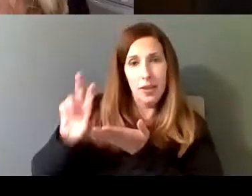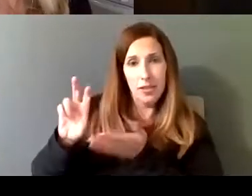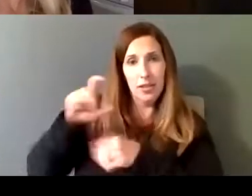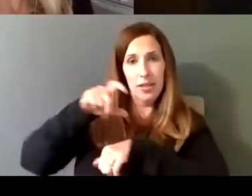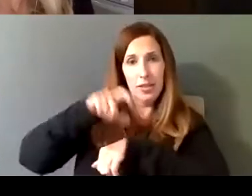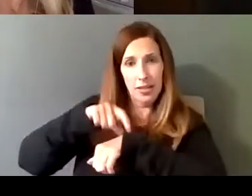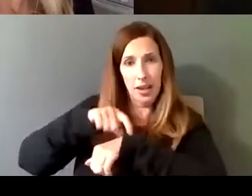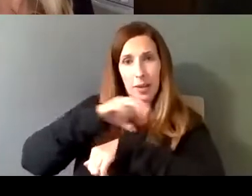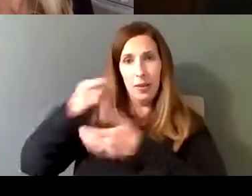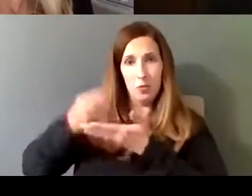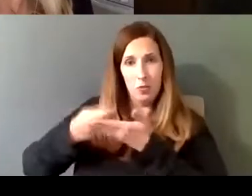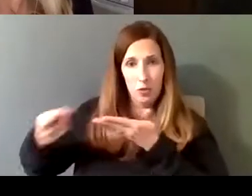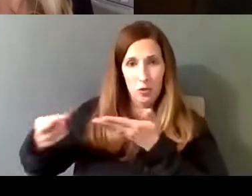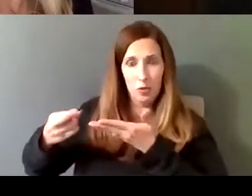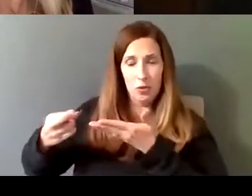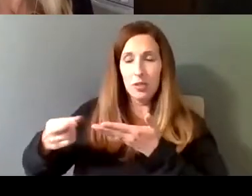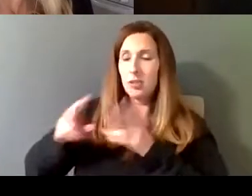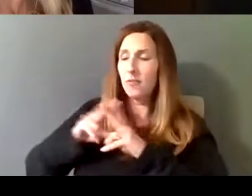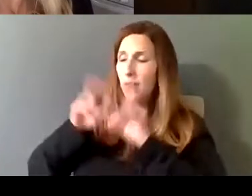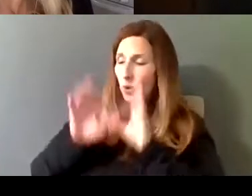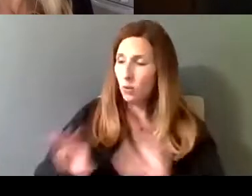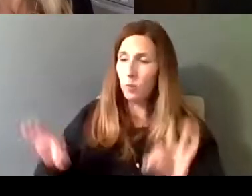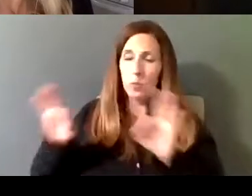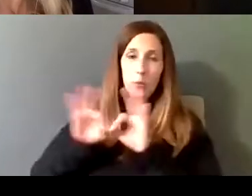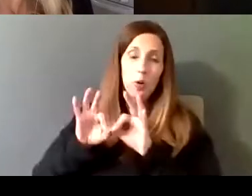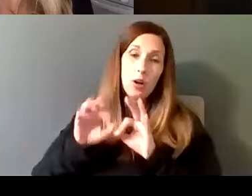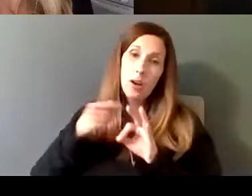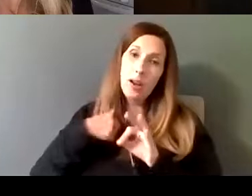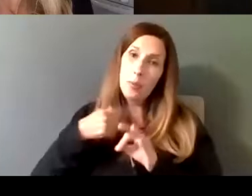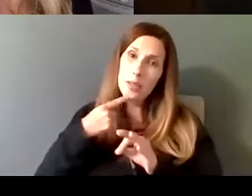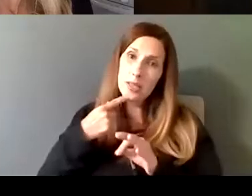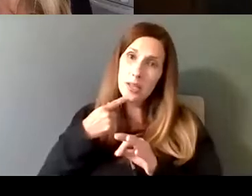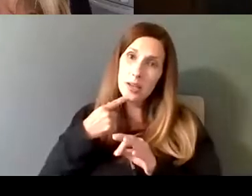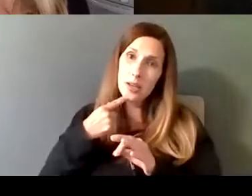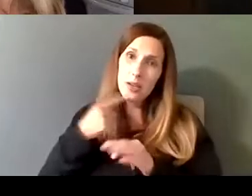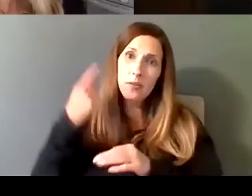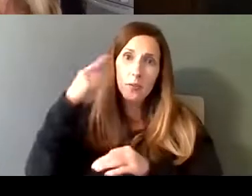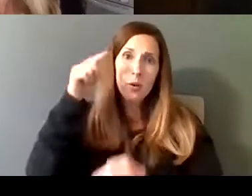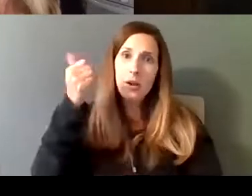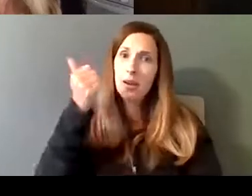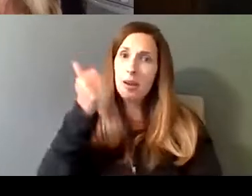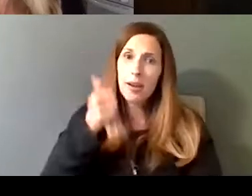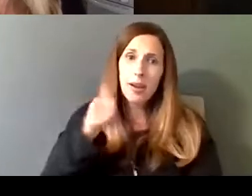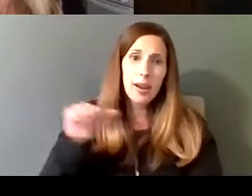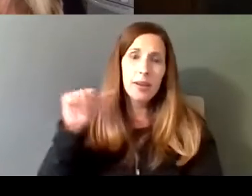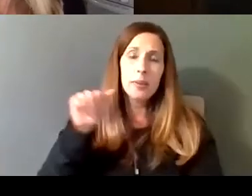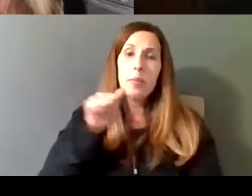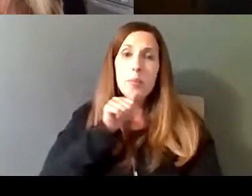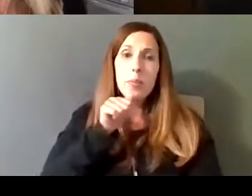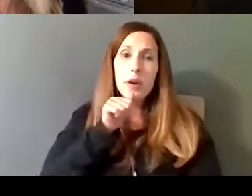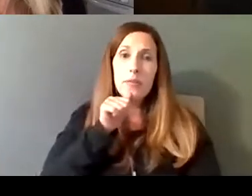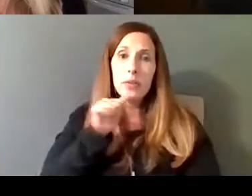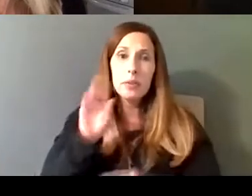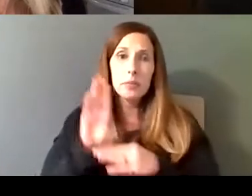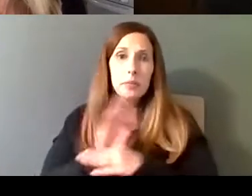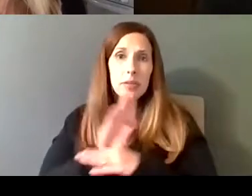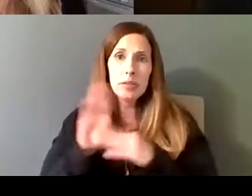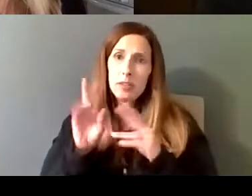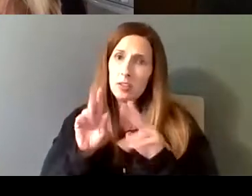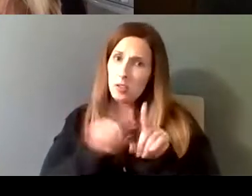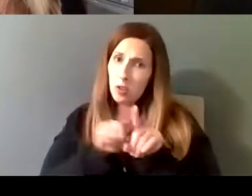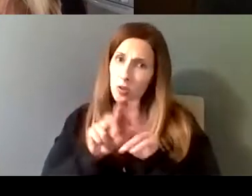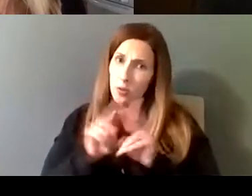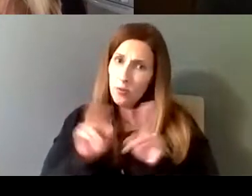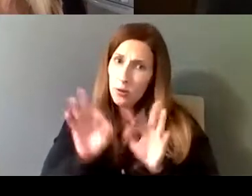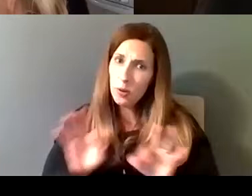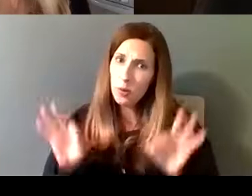access is extremely important. And I would go a step further and say that for any private business, it's also incredibly important, because